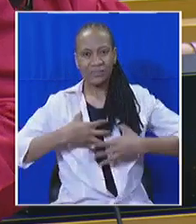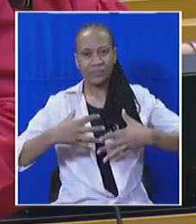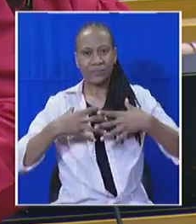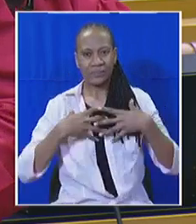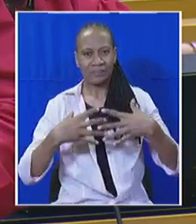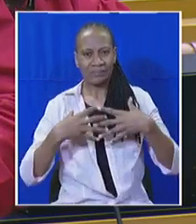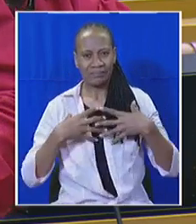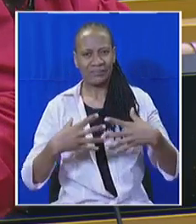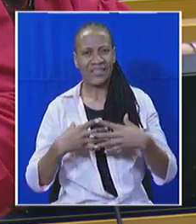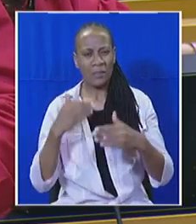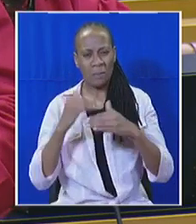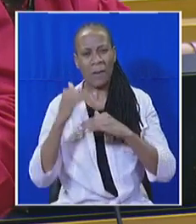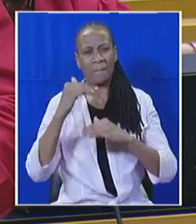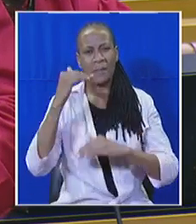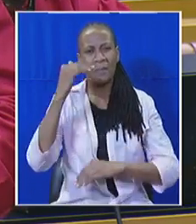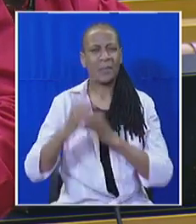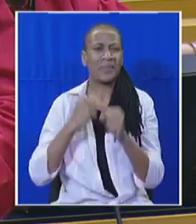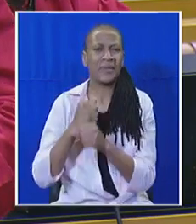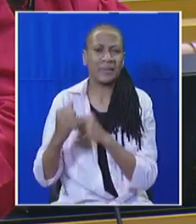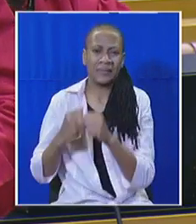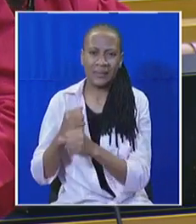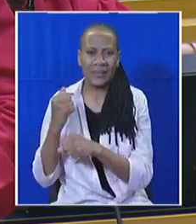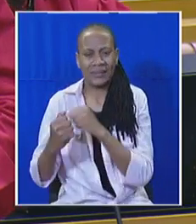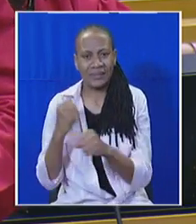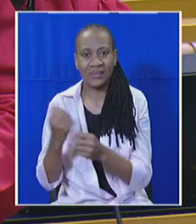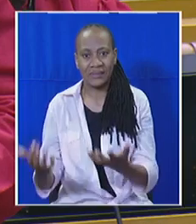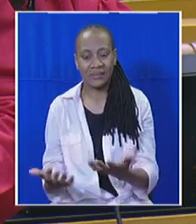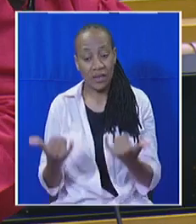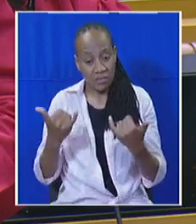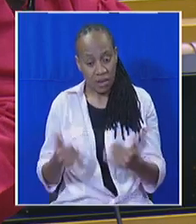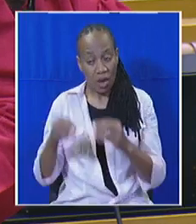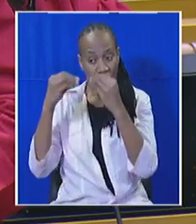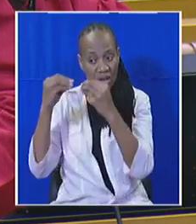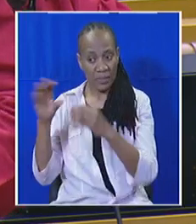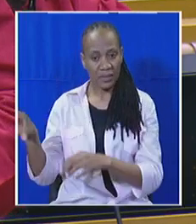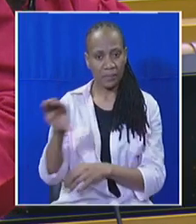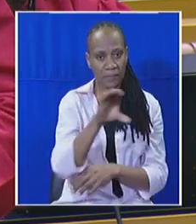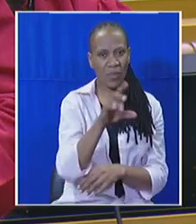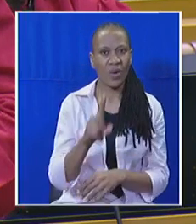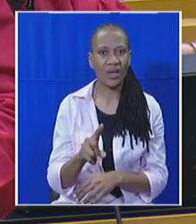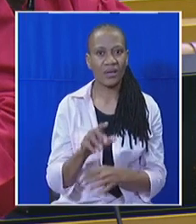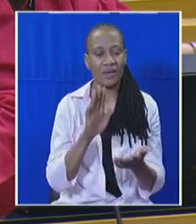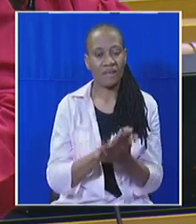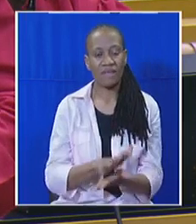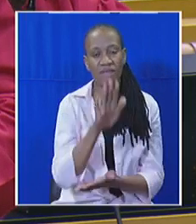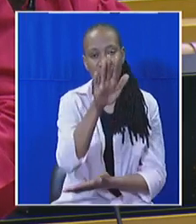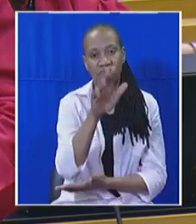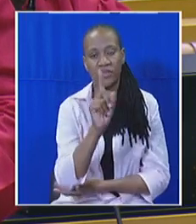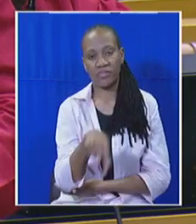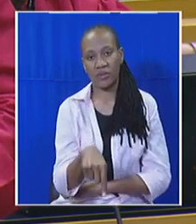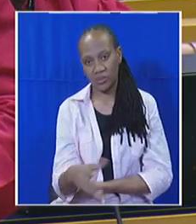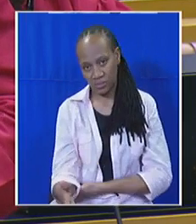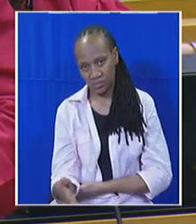for all these years. Further acknowledge that Pellet Supply Company only offered him 15,000, which